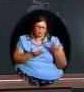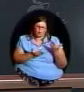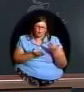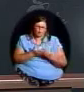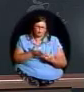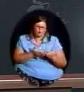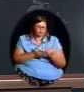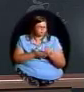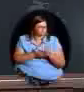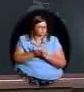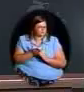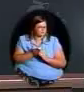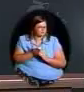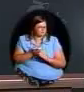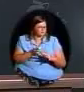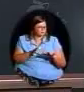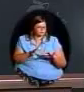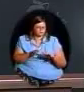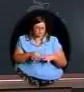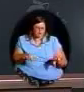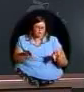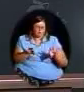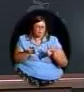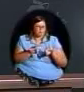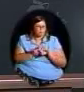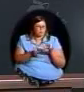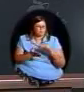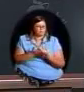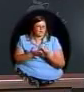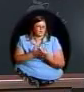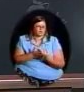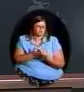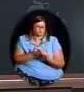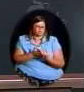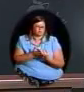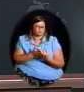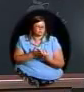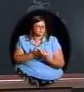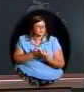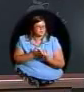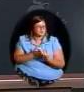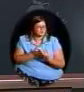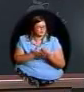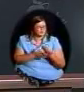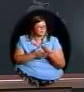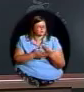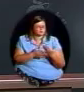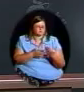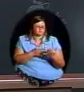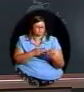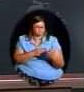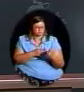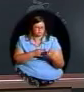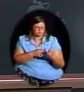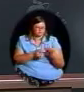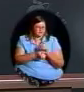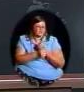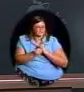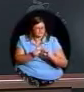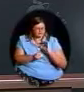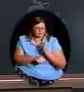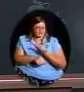protective factors? When we talk about what keeps kids safe, what keeps them drug and alcohol